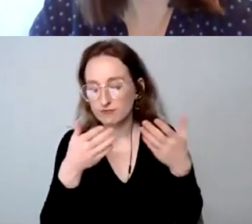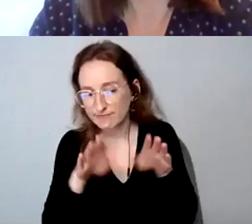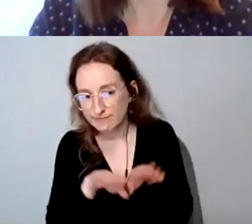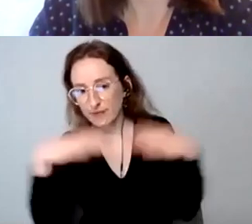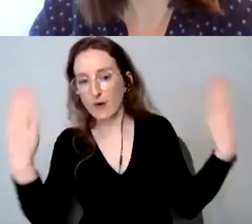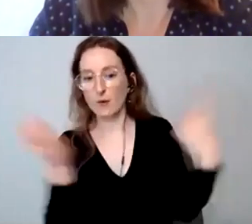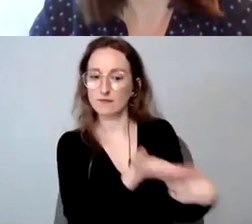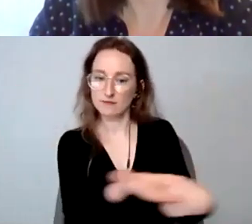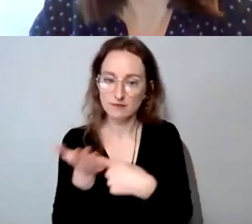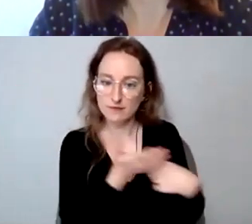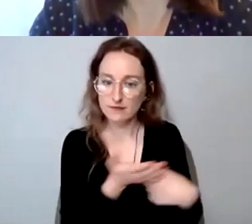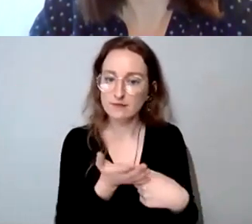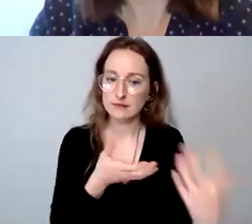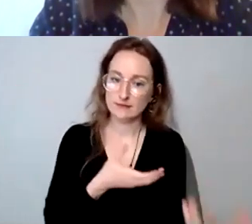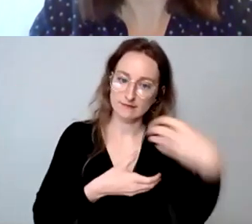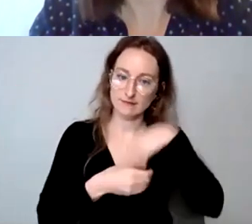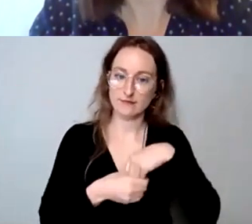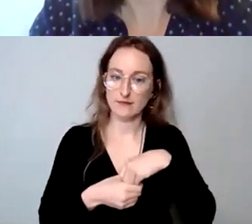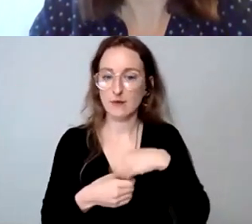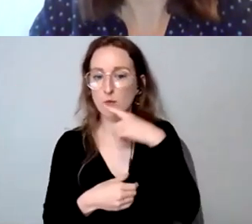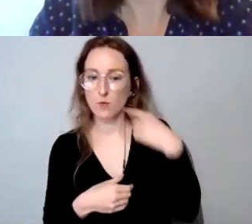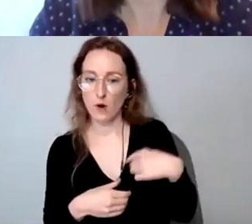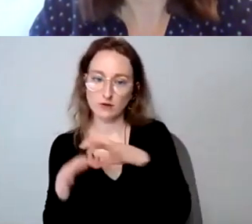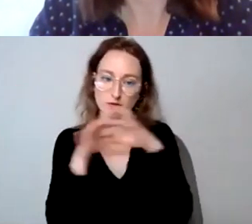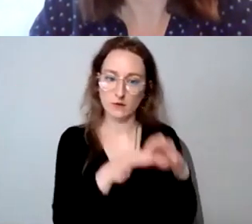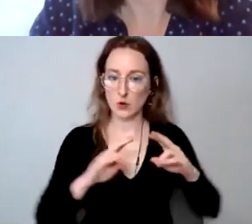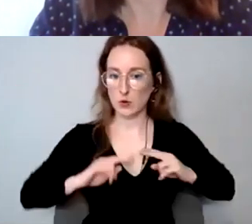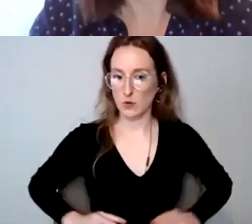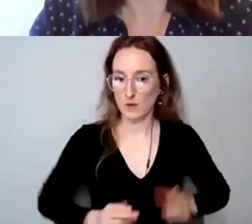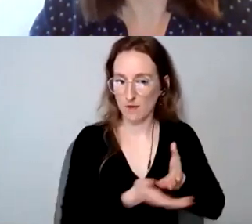and inclusion in Russia in connection with human rights.